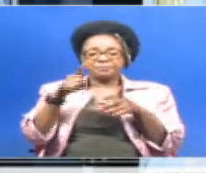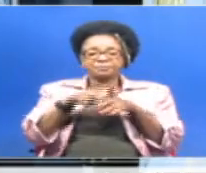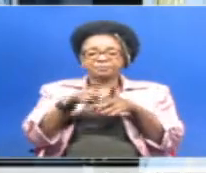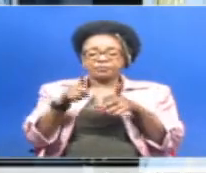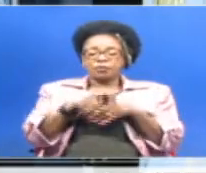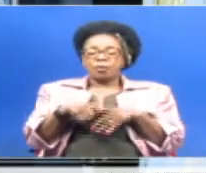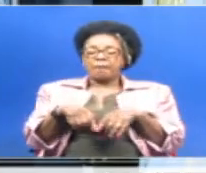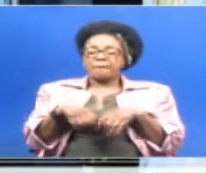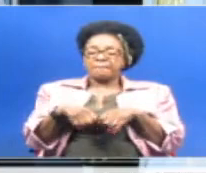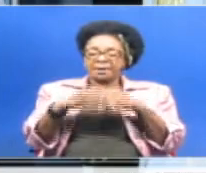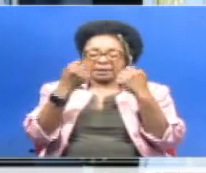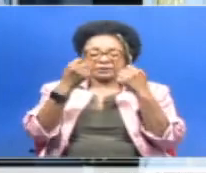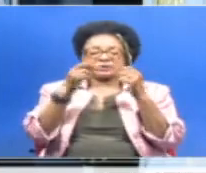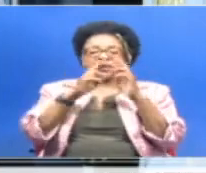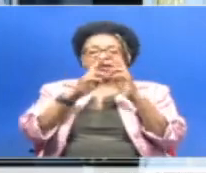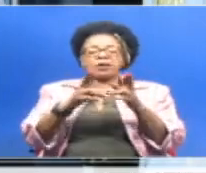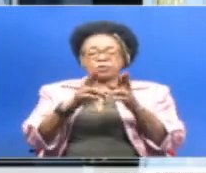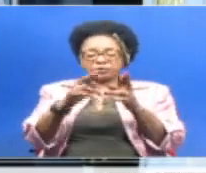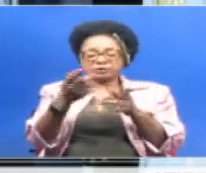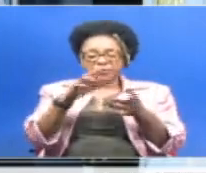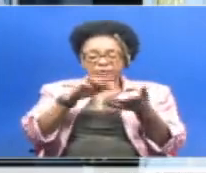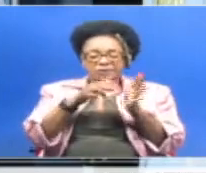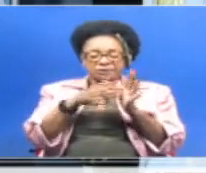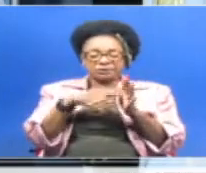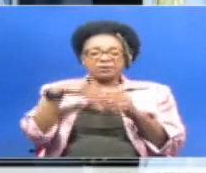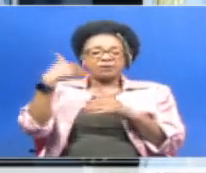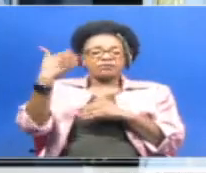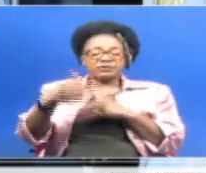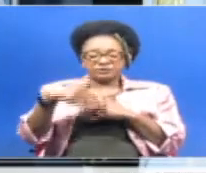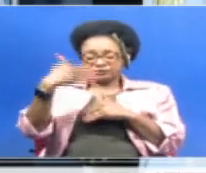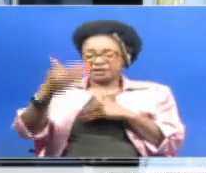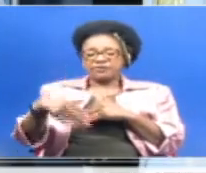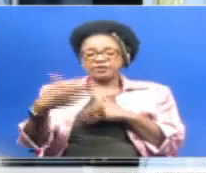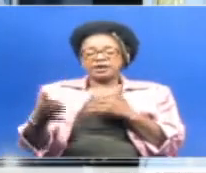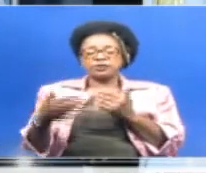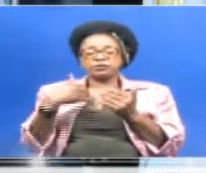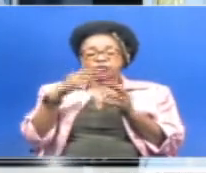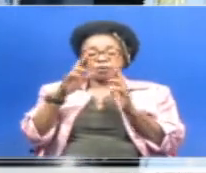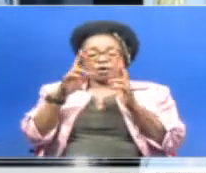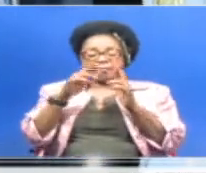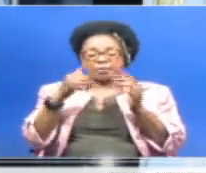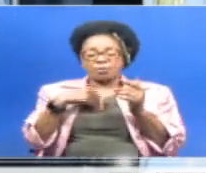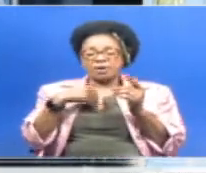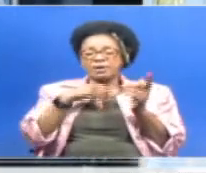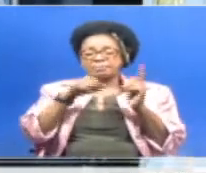records saa hii inafunjwa kila mara. So we hope ma records itakuja huko. Yeah.